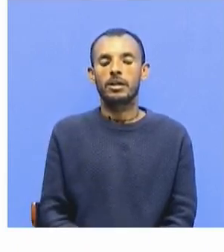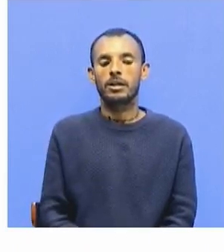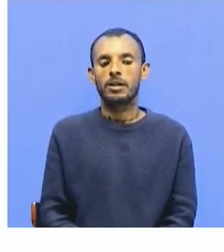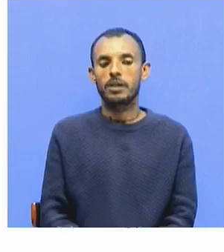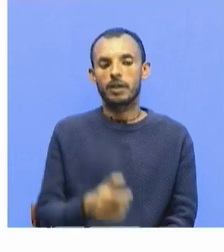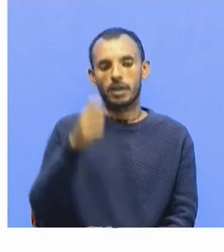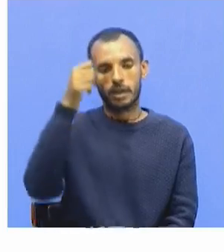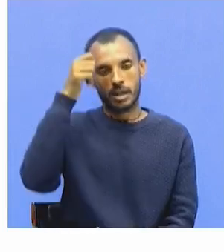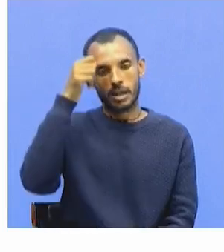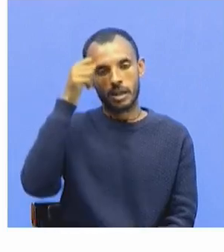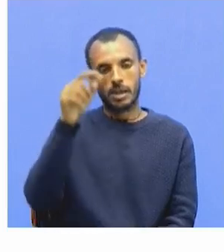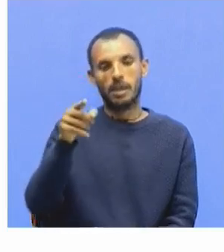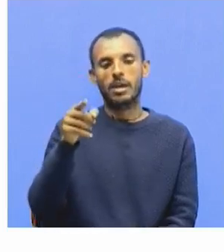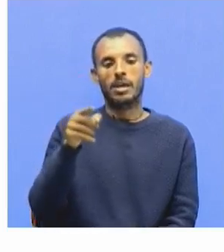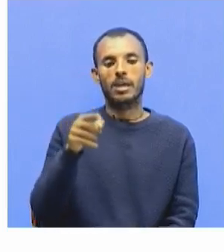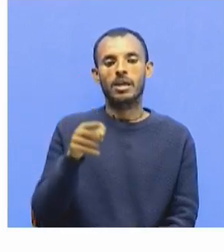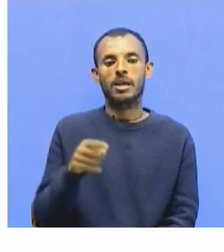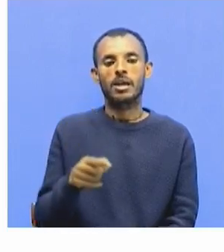he,